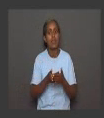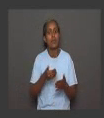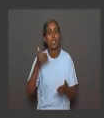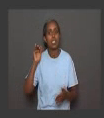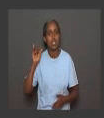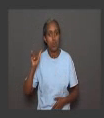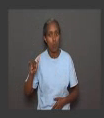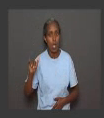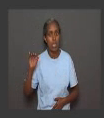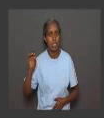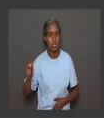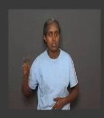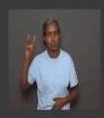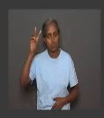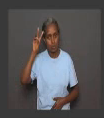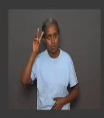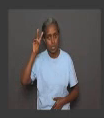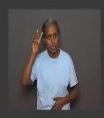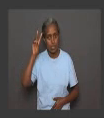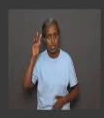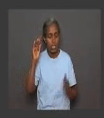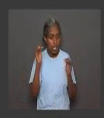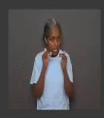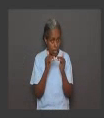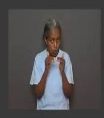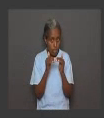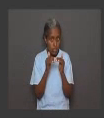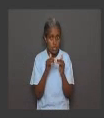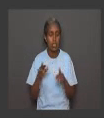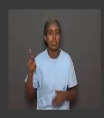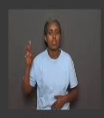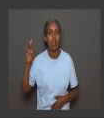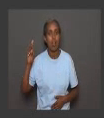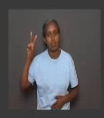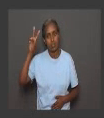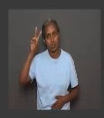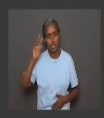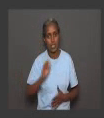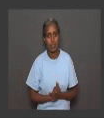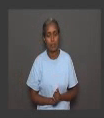minus y0 squared equals r squared.